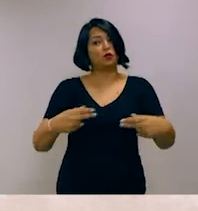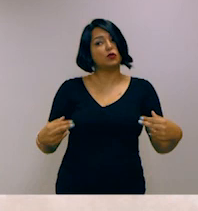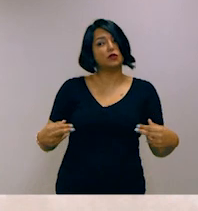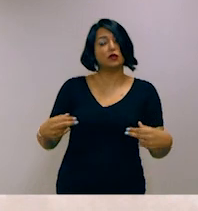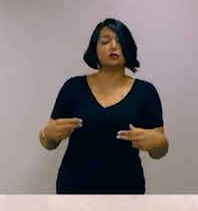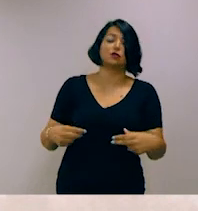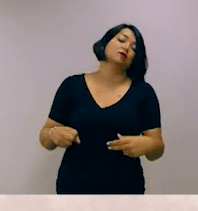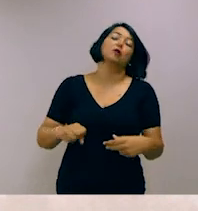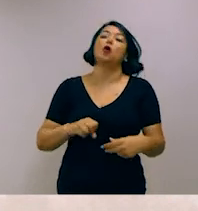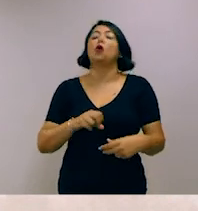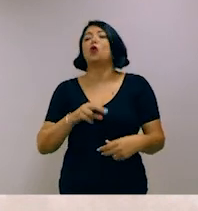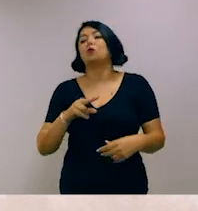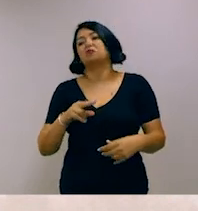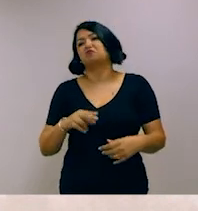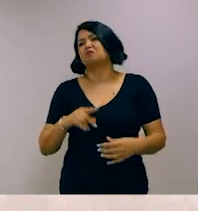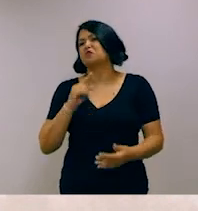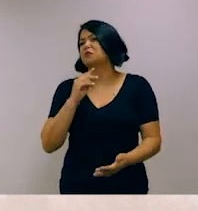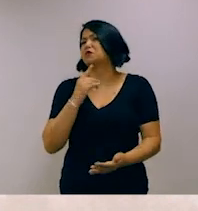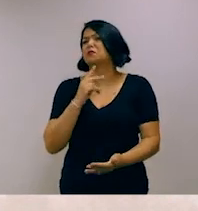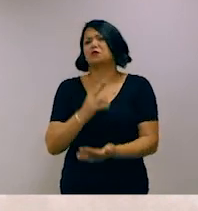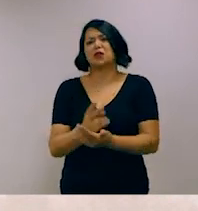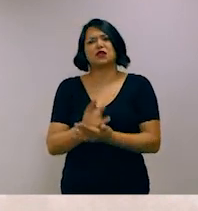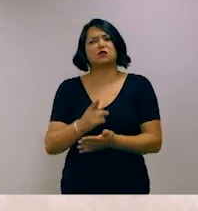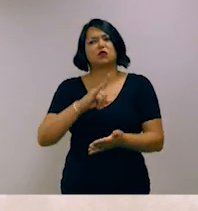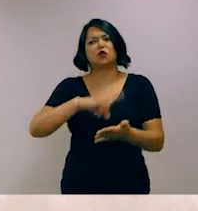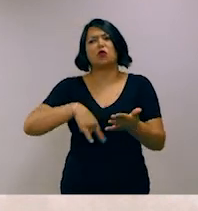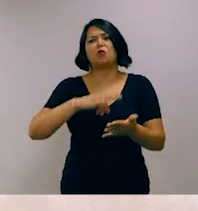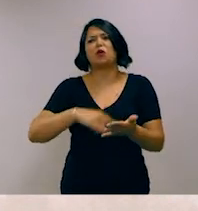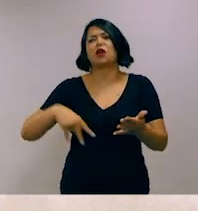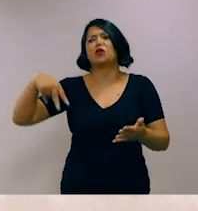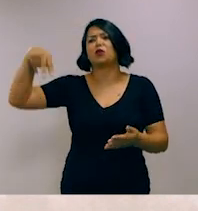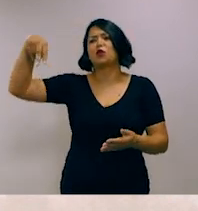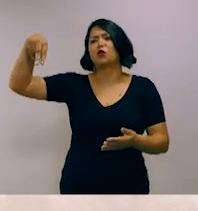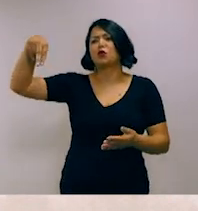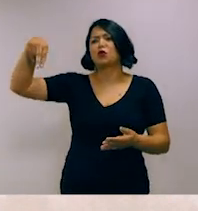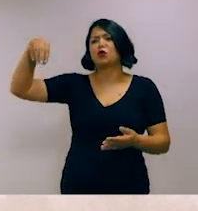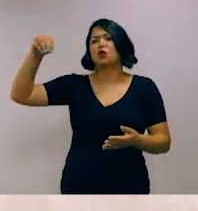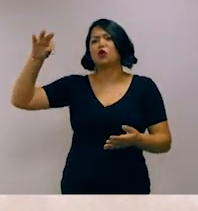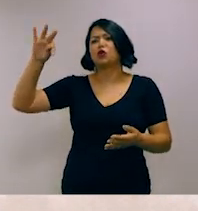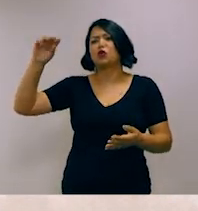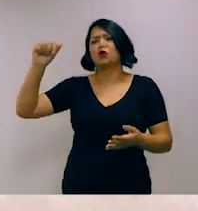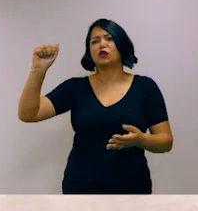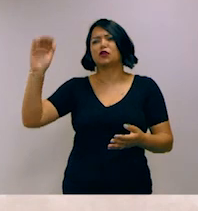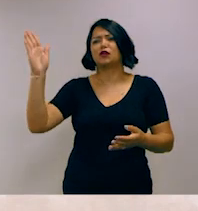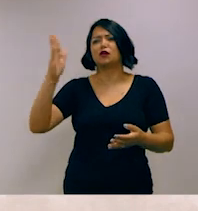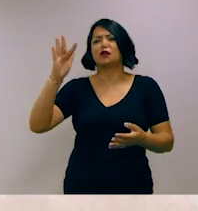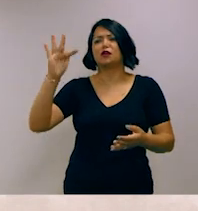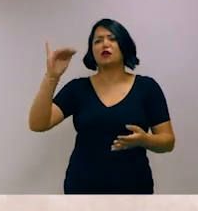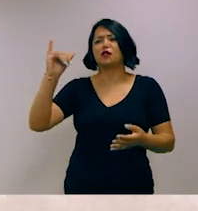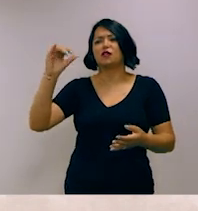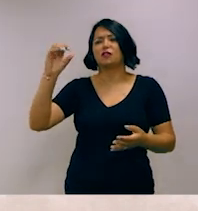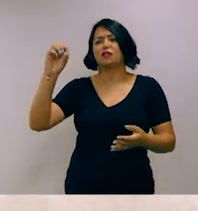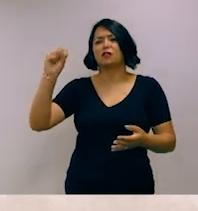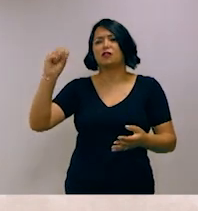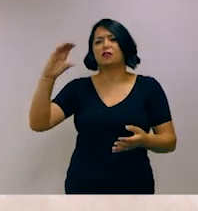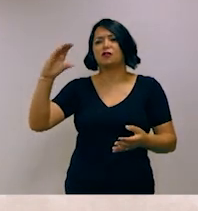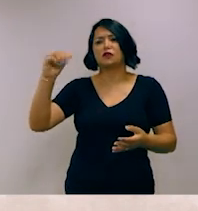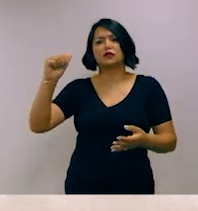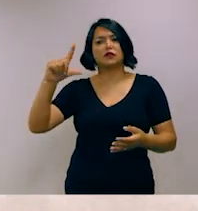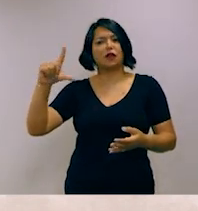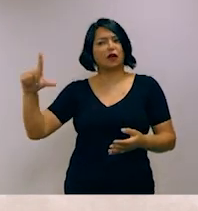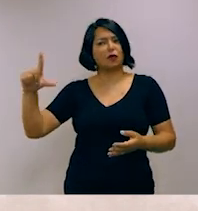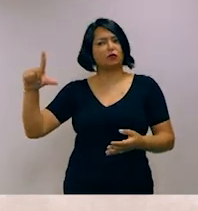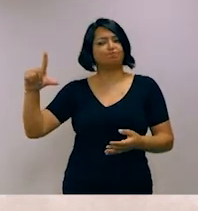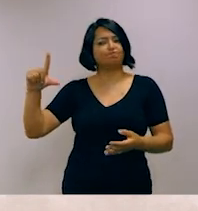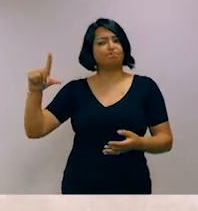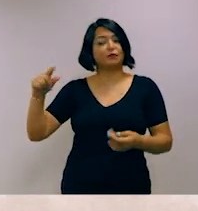products, and not in the invoices. And so we have the NCN in the invoices, and this